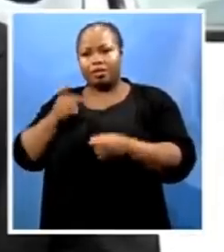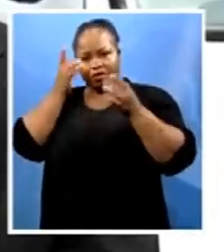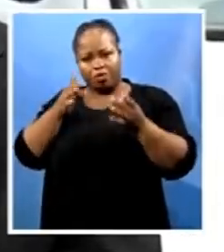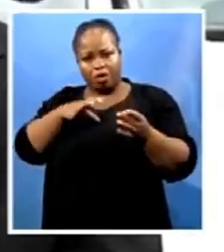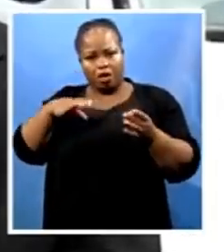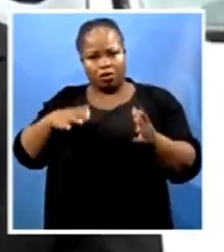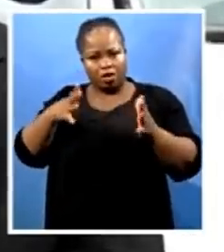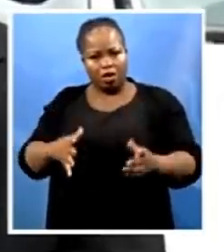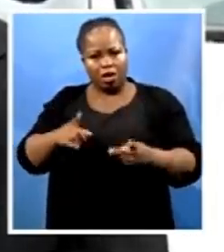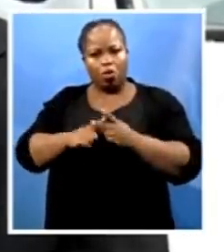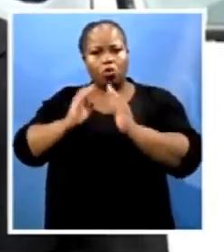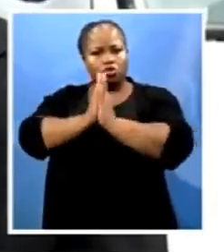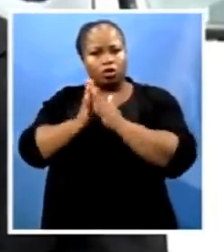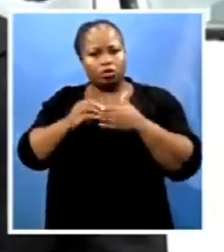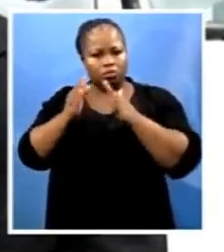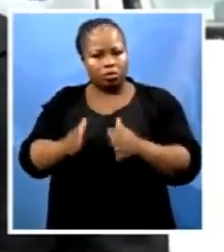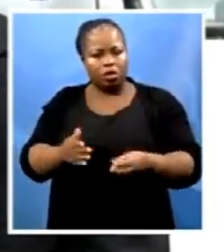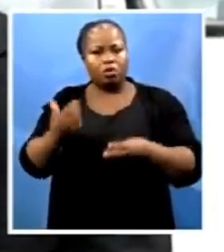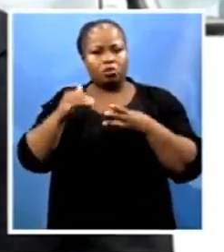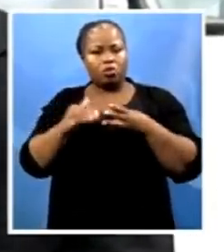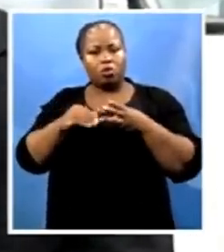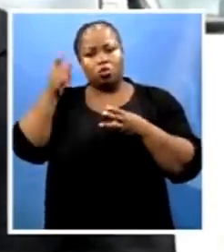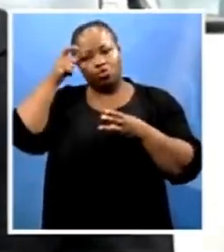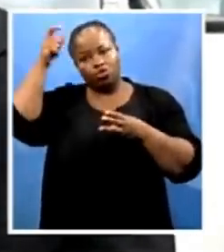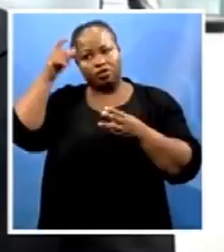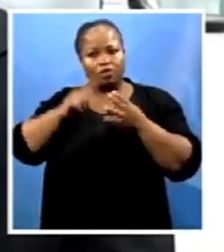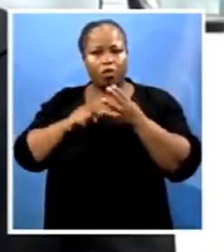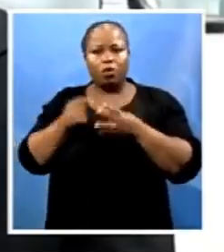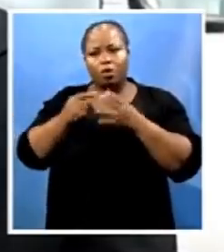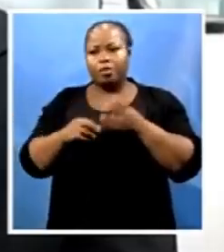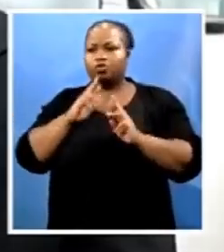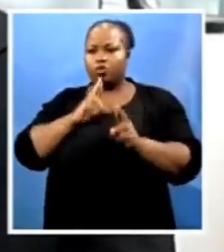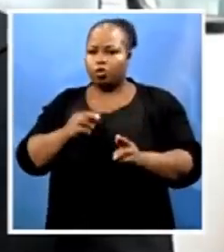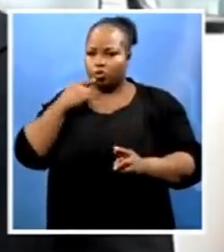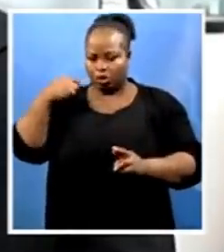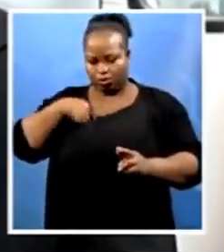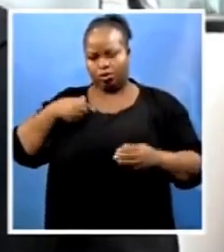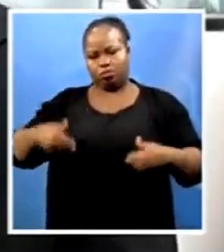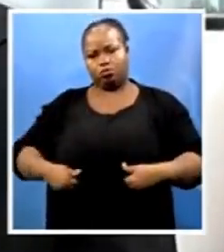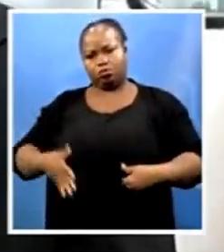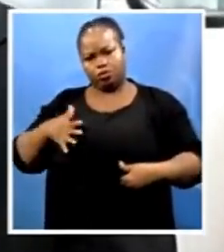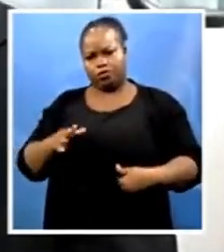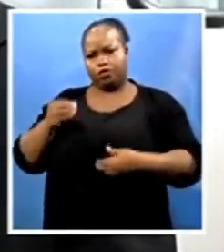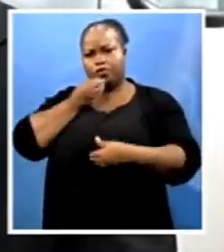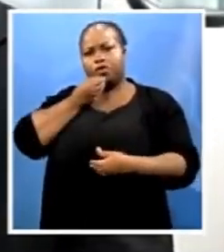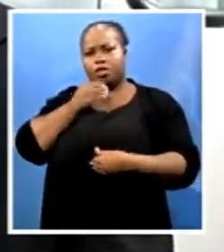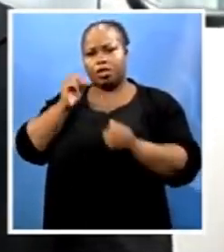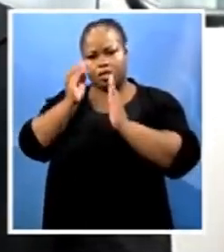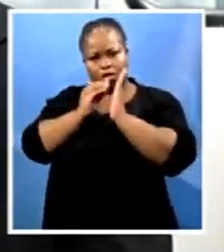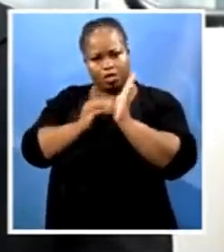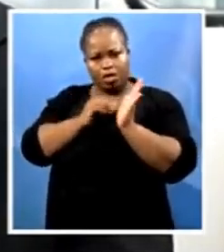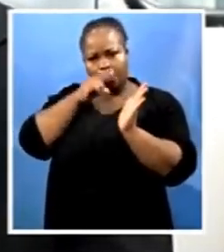or Inkosi or Induna, and those lists are then compiled and submitted to the department, and then we respond to those needs. However, before we